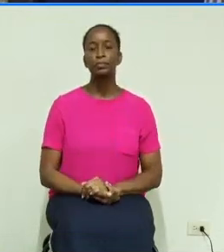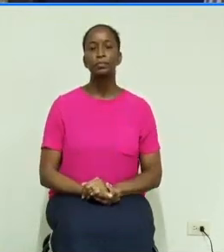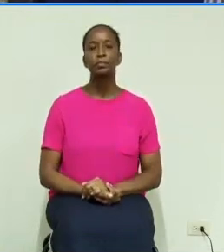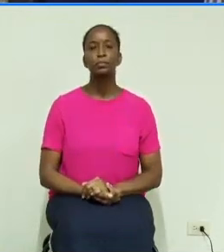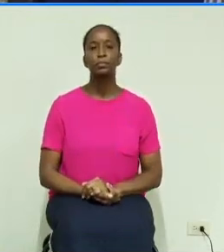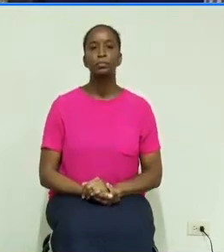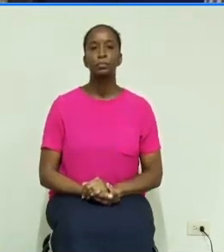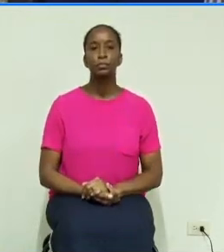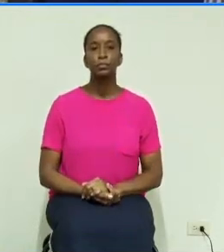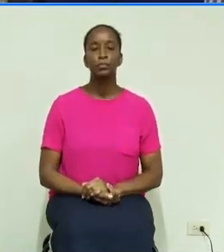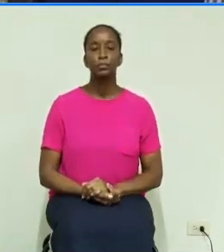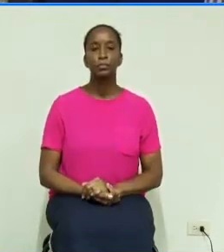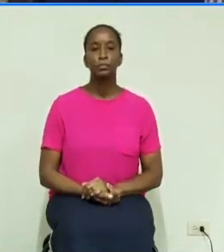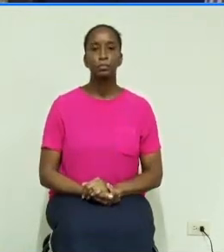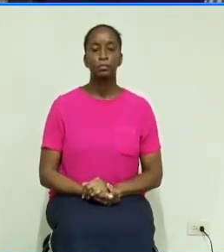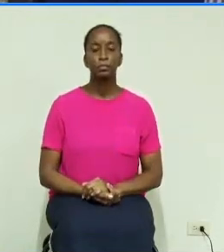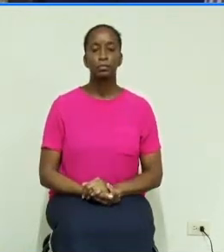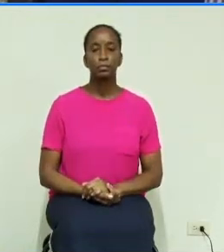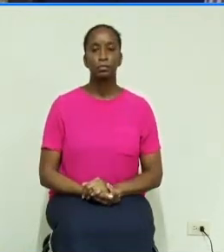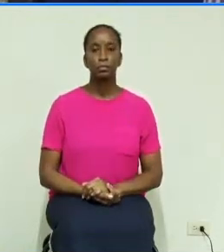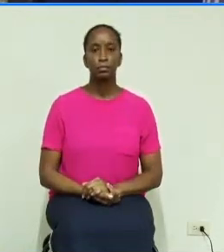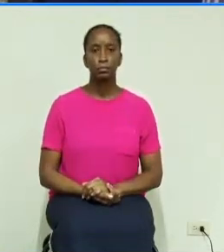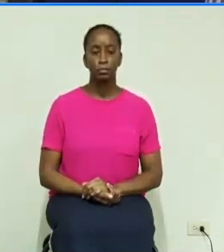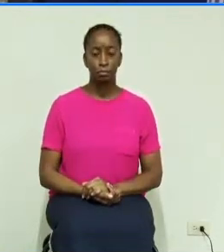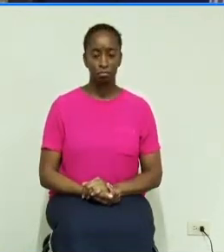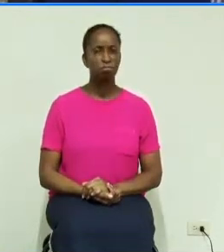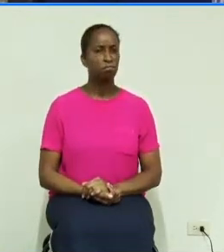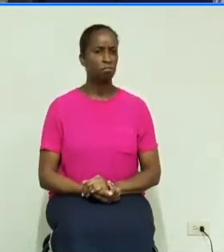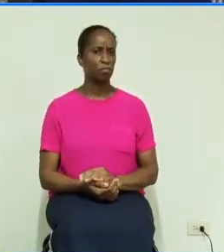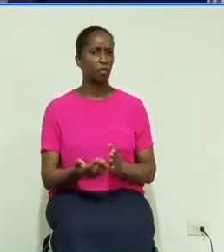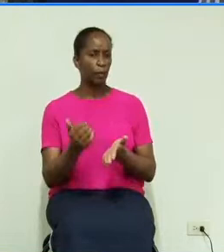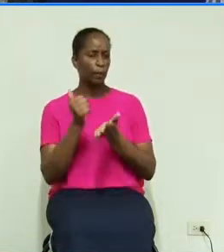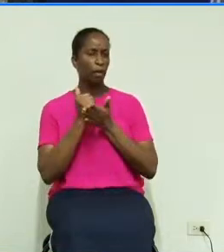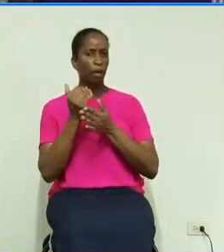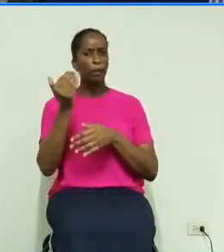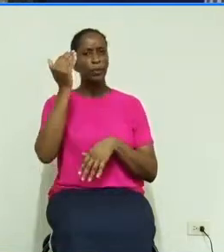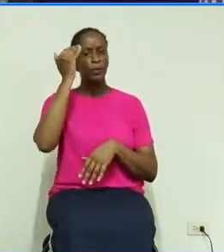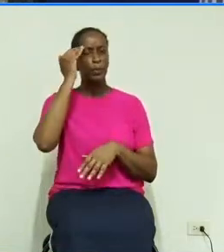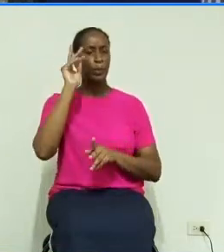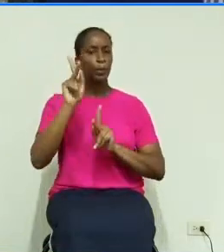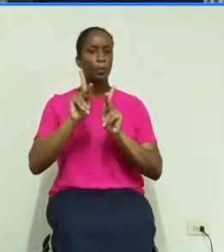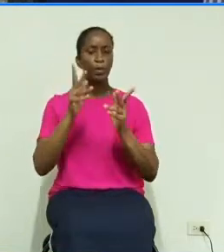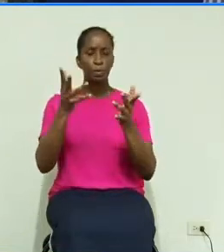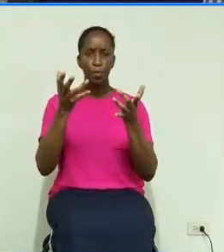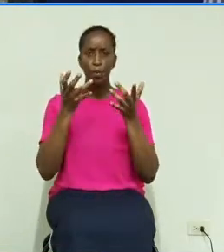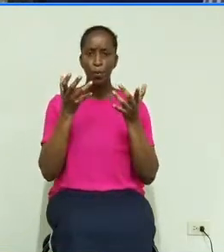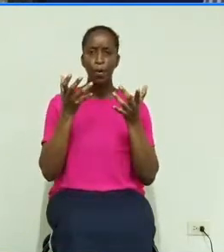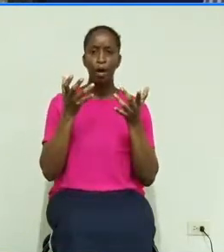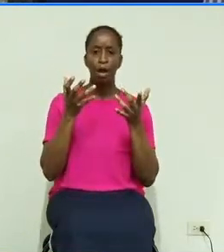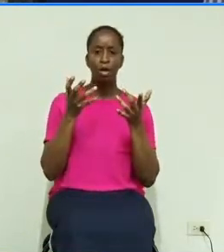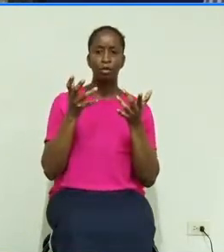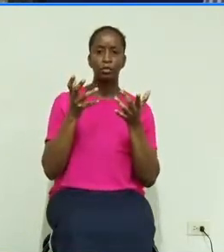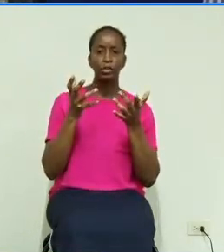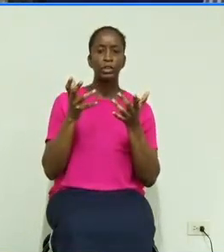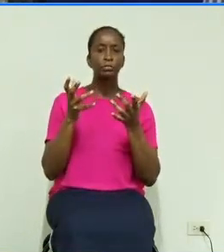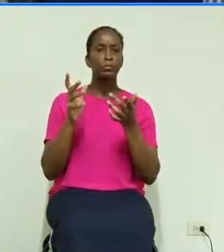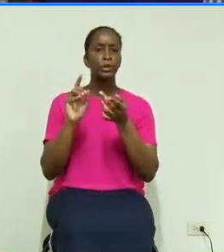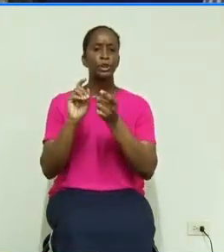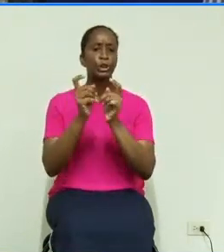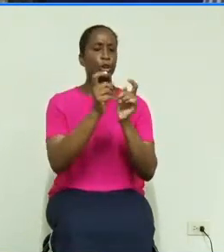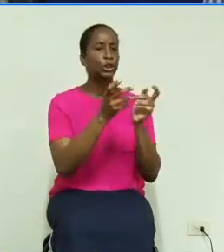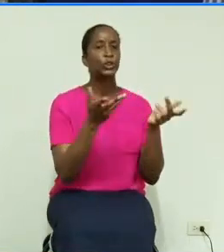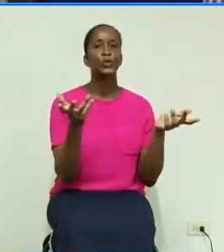see in terms of changes and improvements, which basically redound to an improvement of our